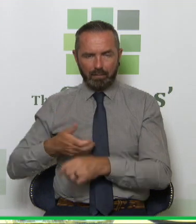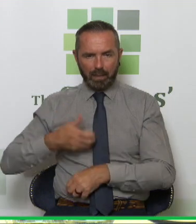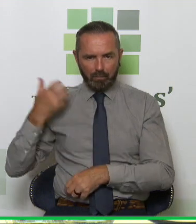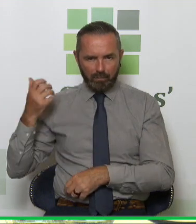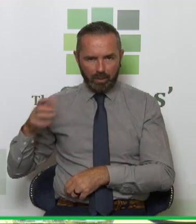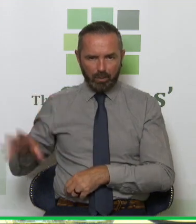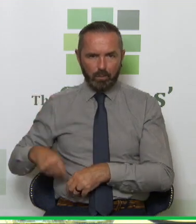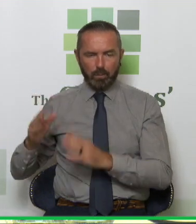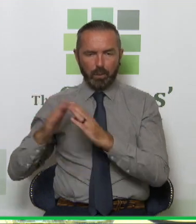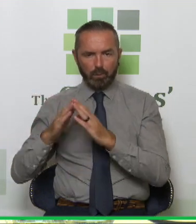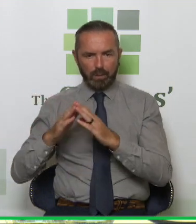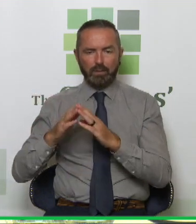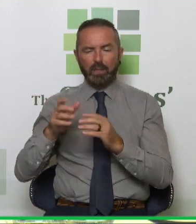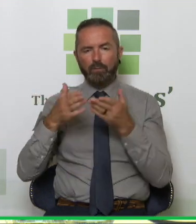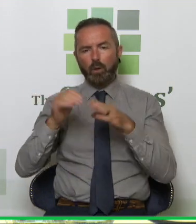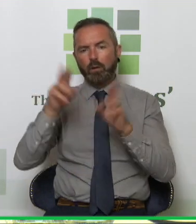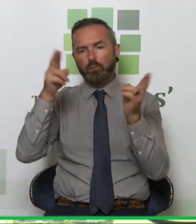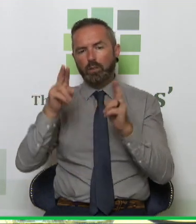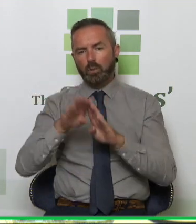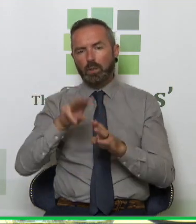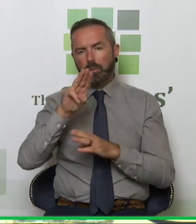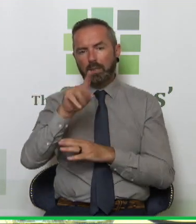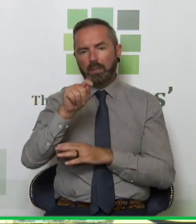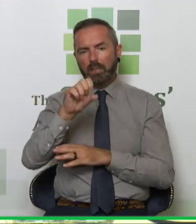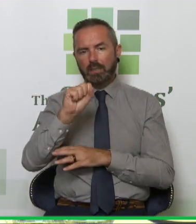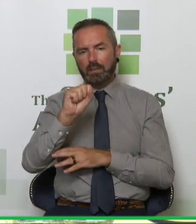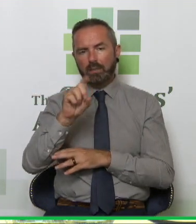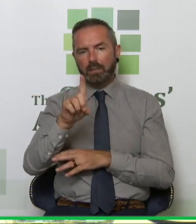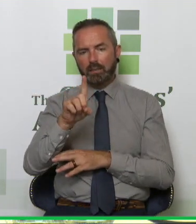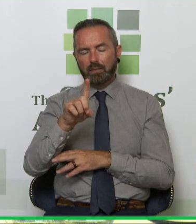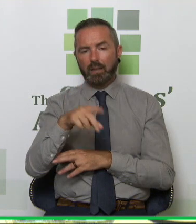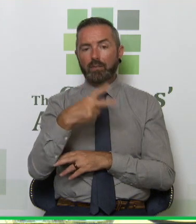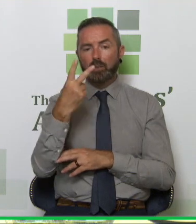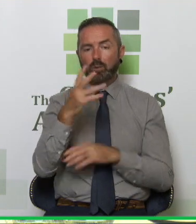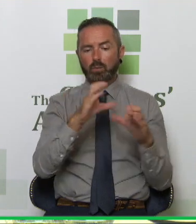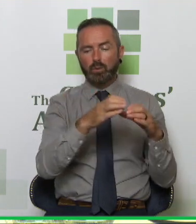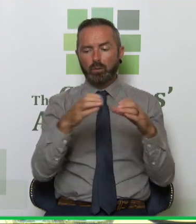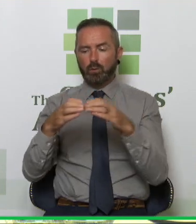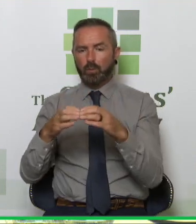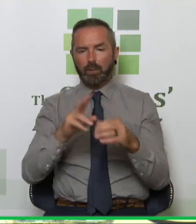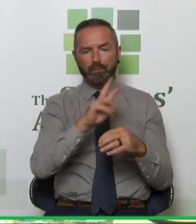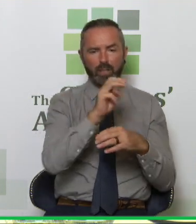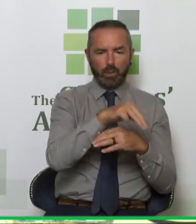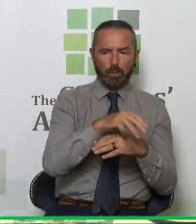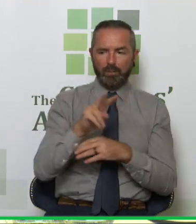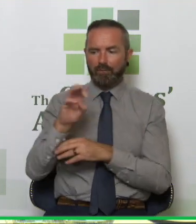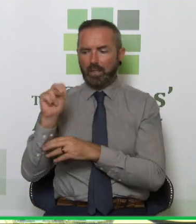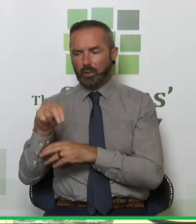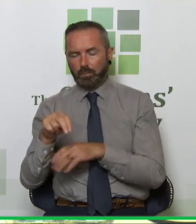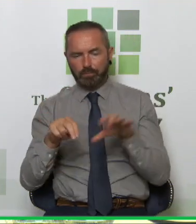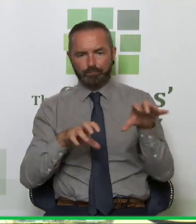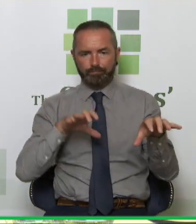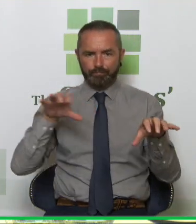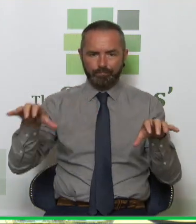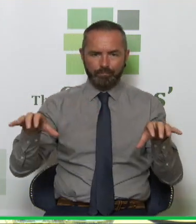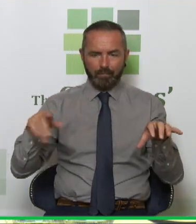was reductions in post-traumatic stress symptoms. So you get two groups of victims who are as close to identical